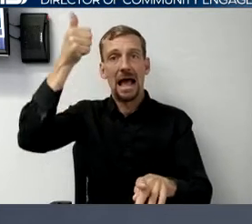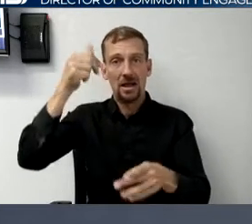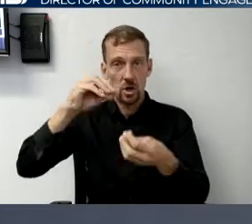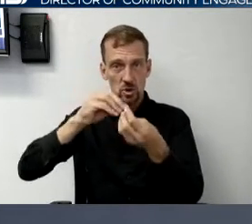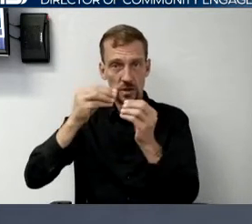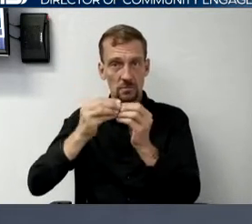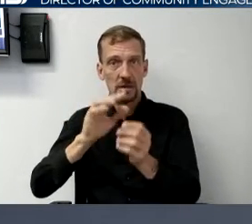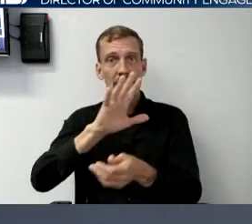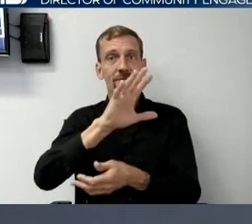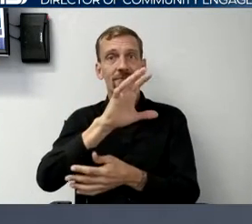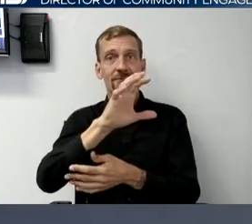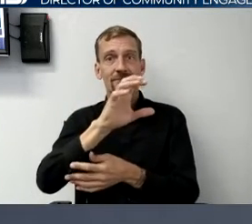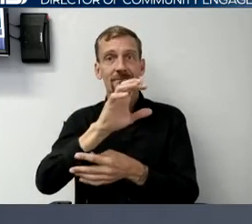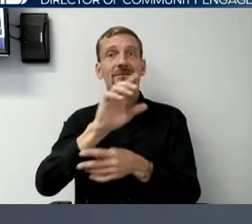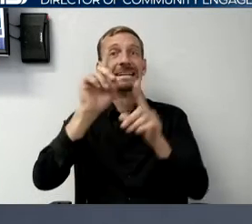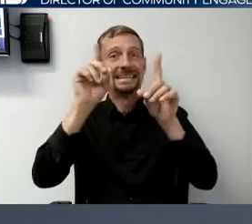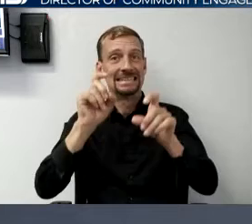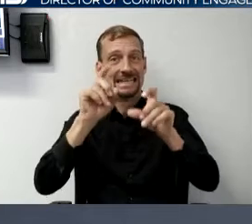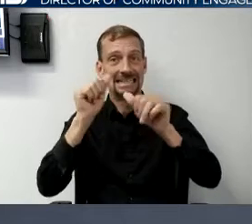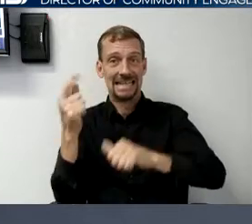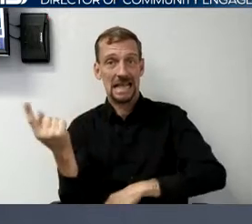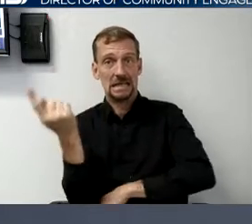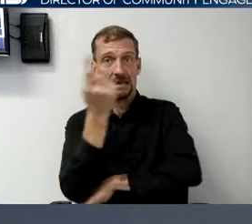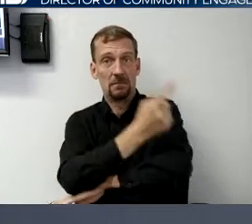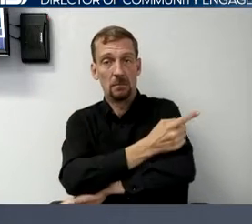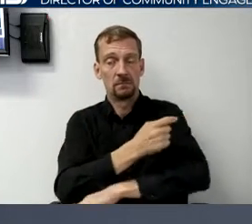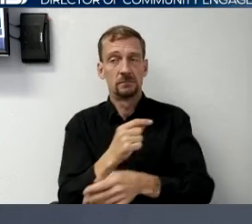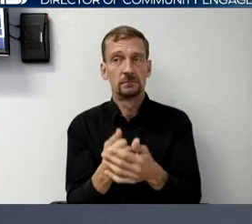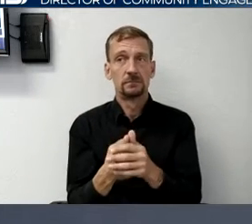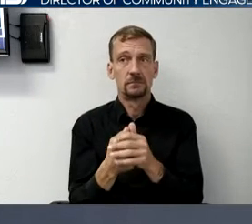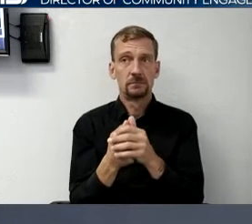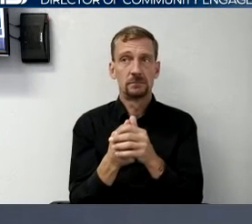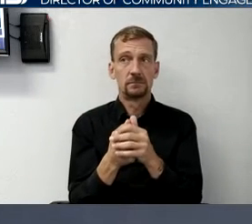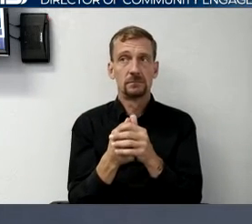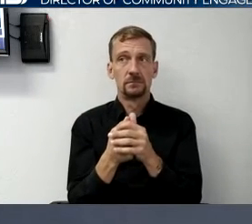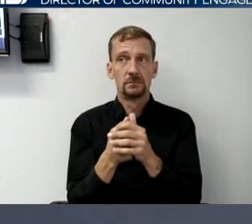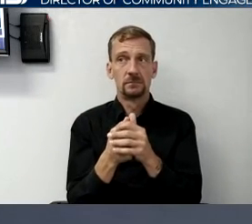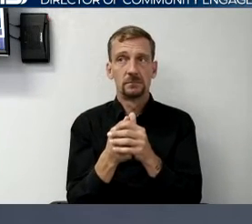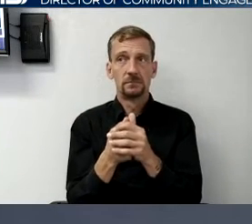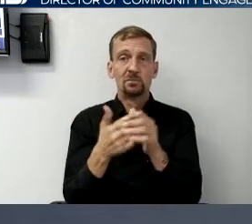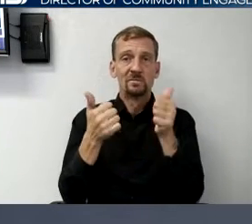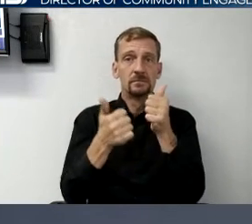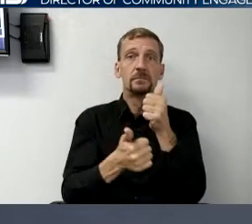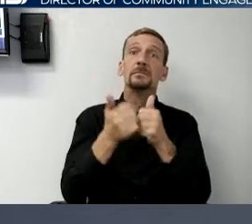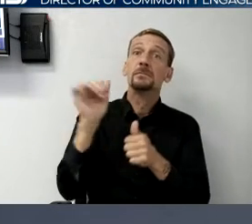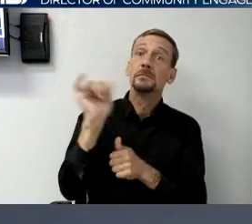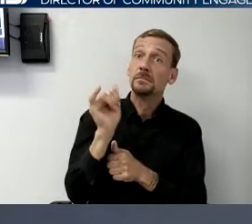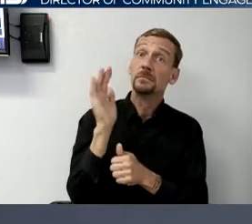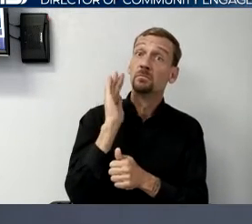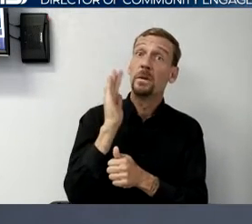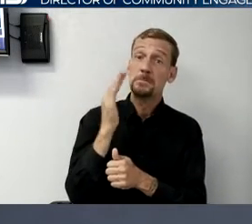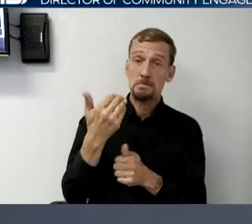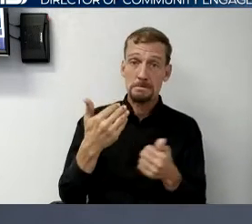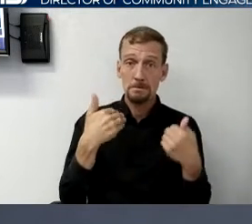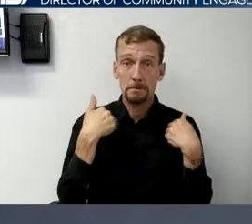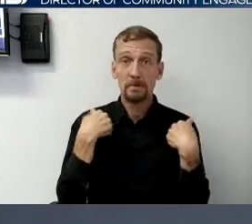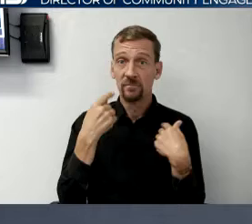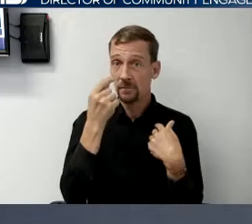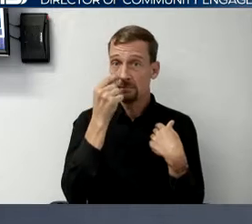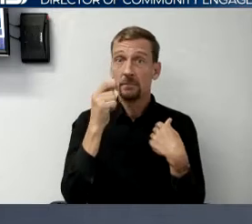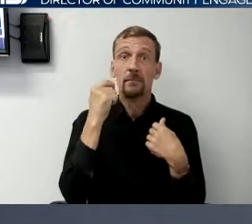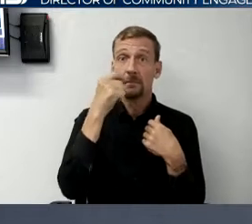production 500 tests a day that most likely will still be